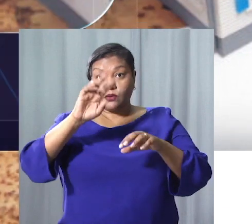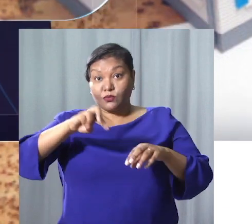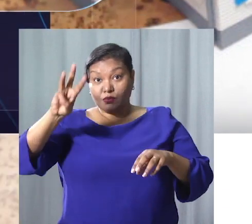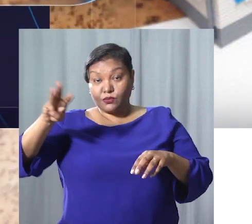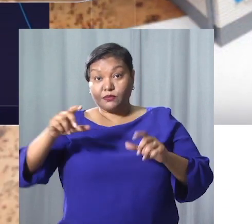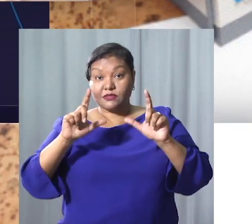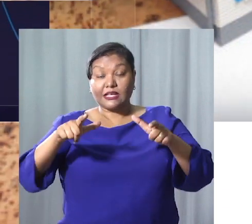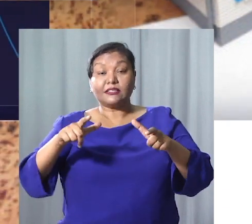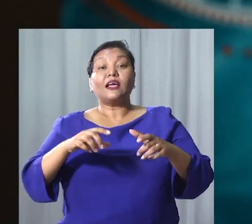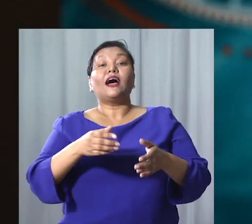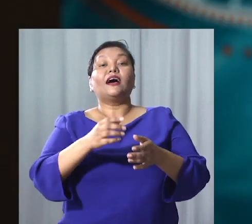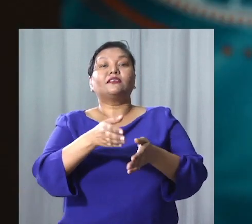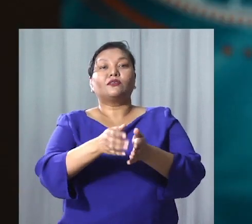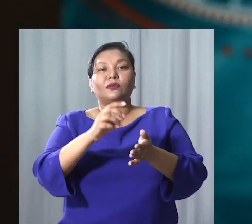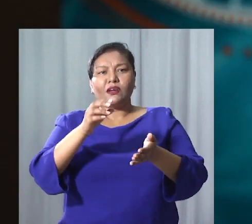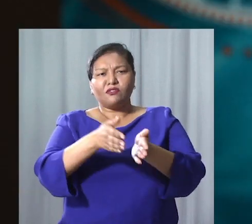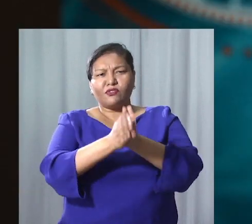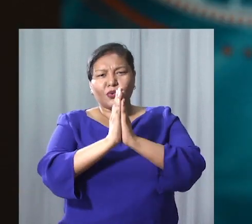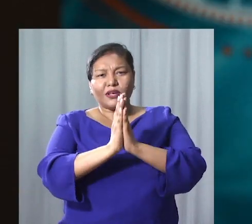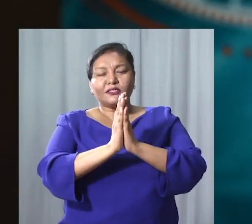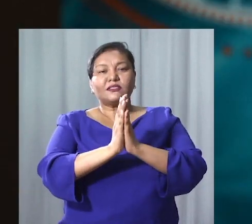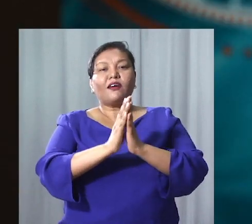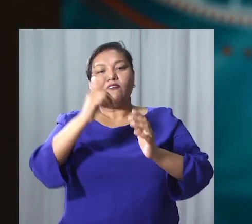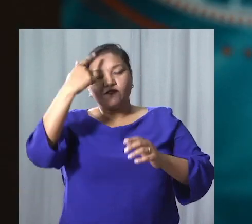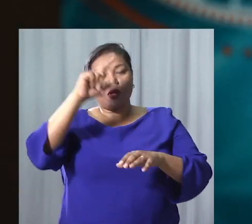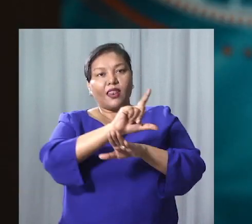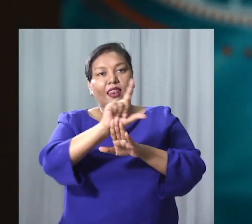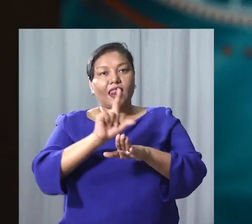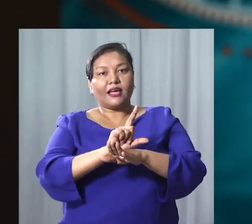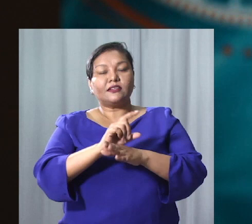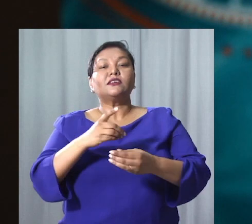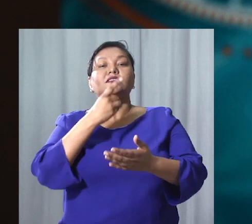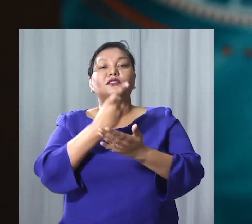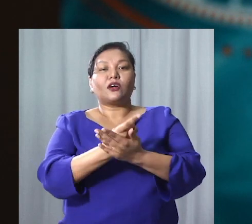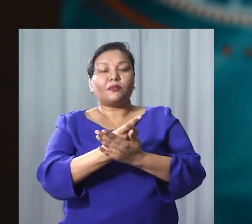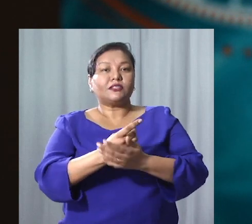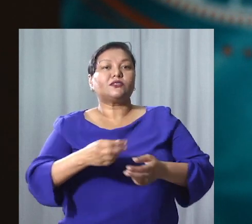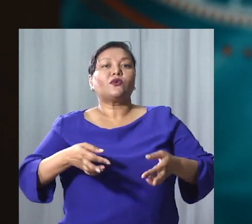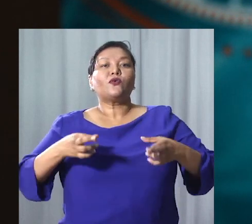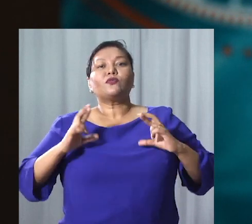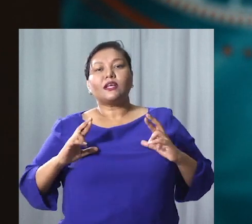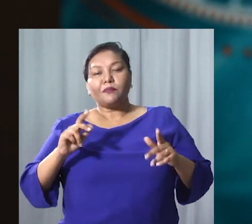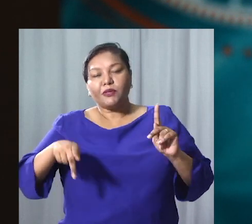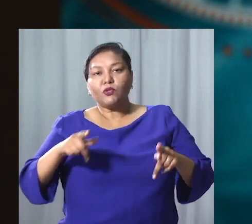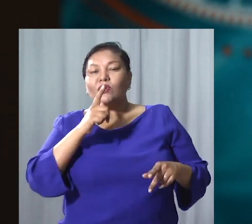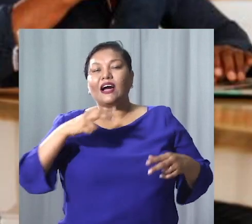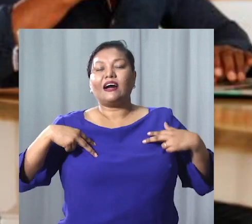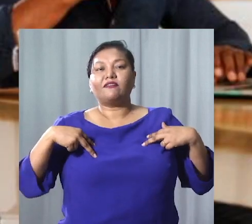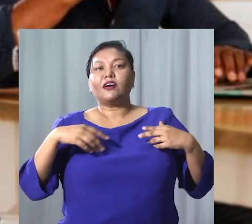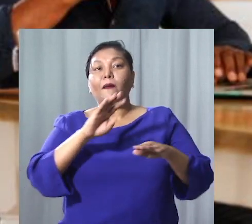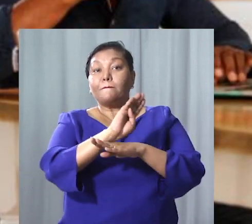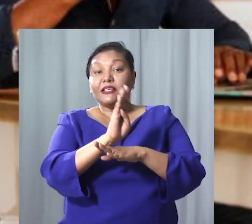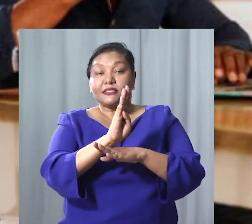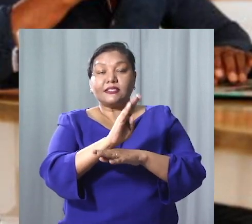documents. Semi-retired citizens who have registered companies can access the Company Registry Payment